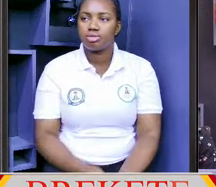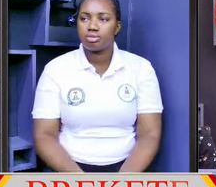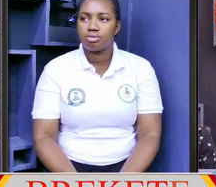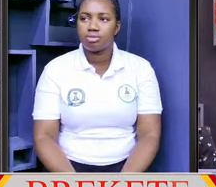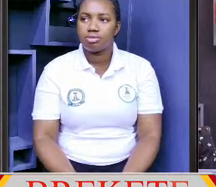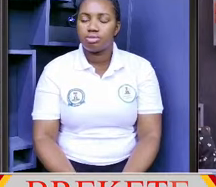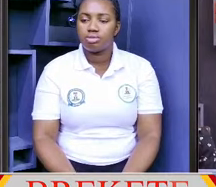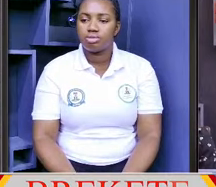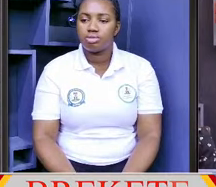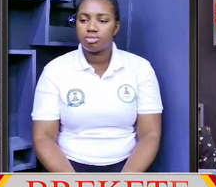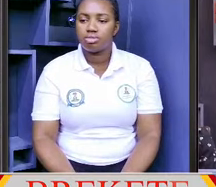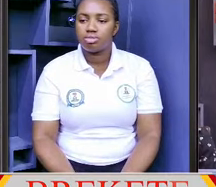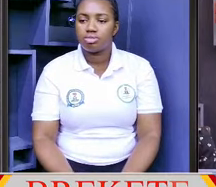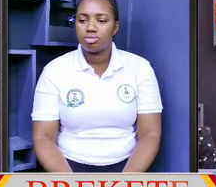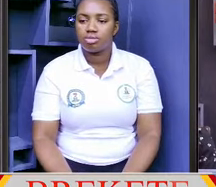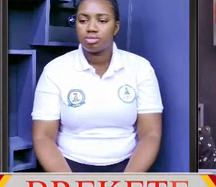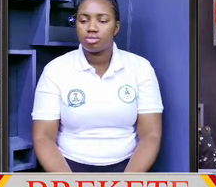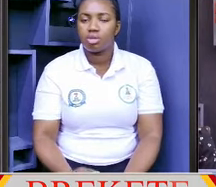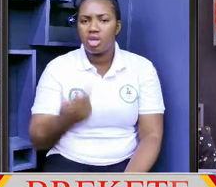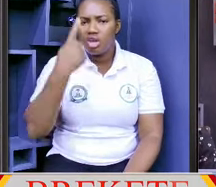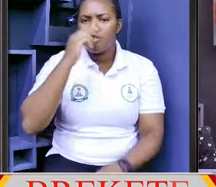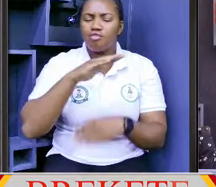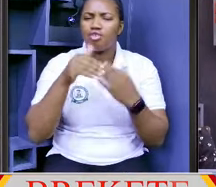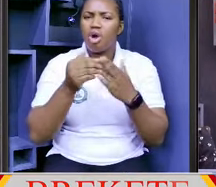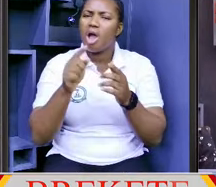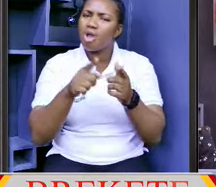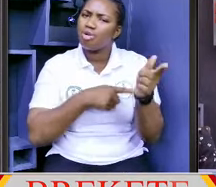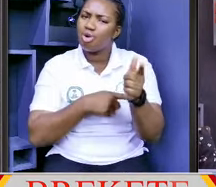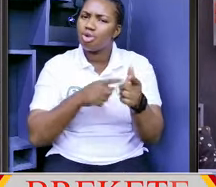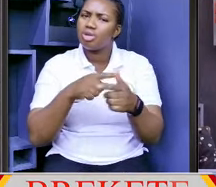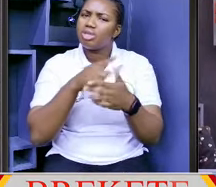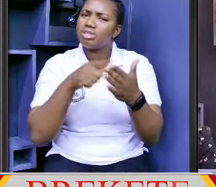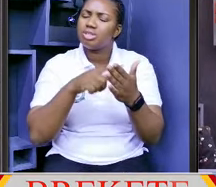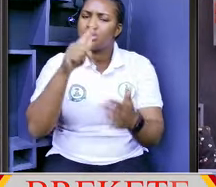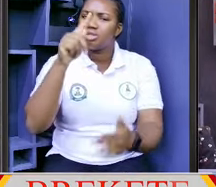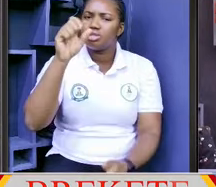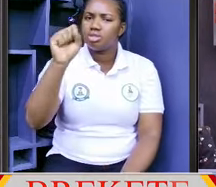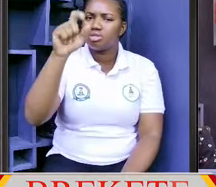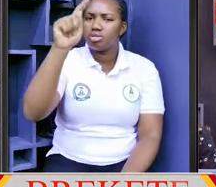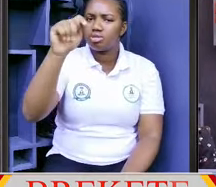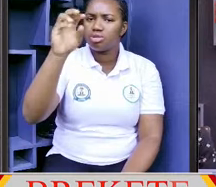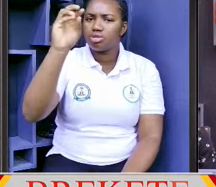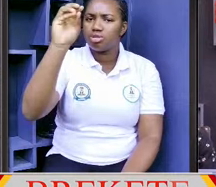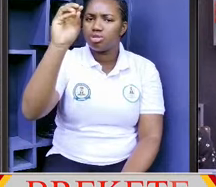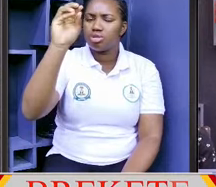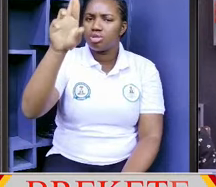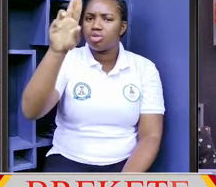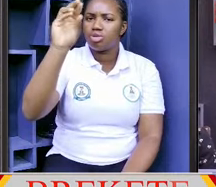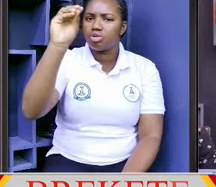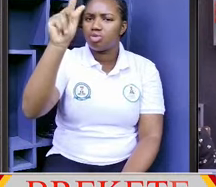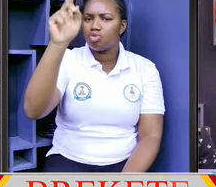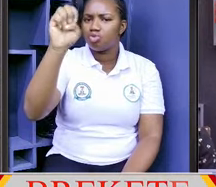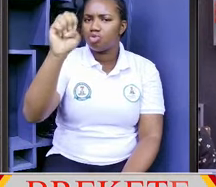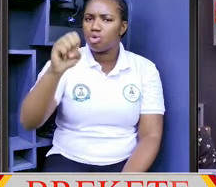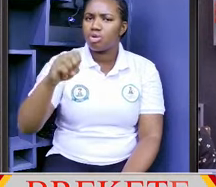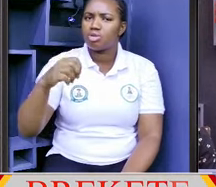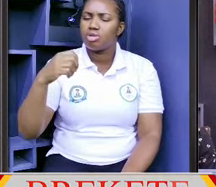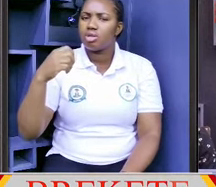Amen. Amen, sir. For how long this stroke don't hit you down? How many years?